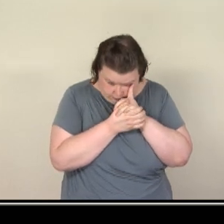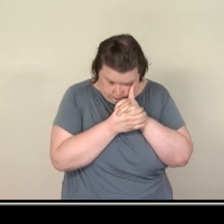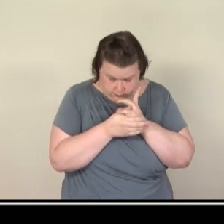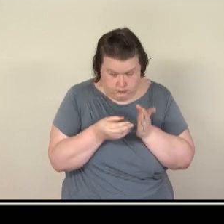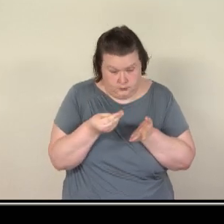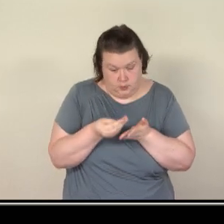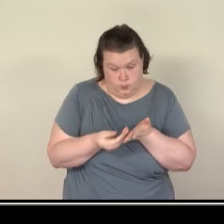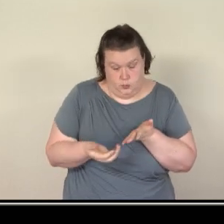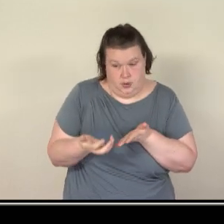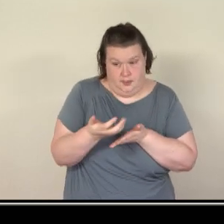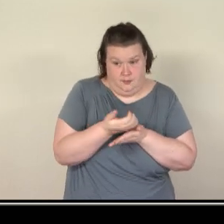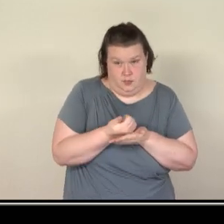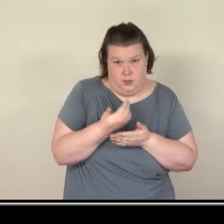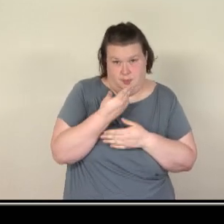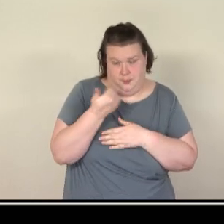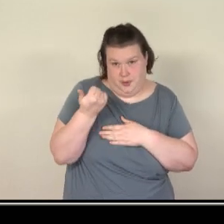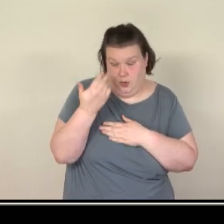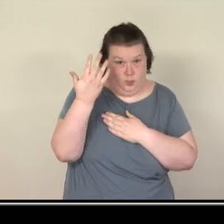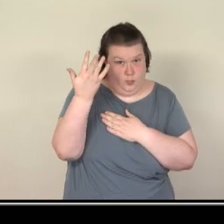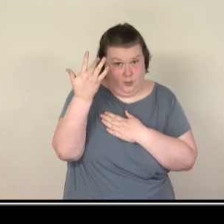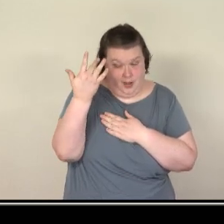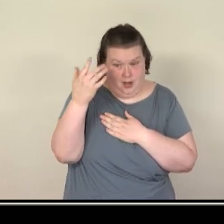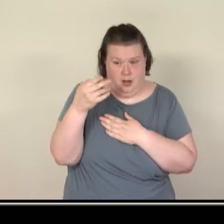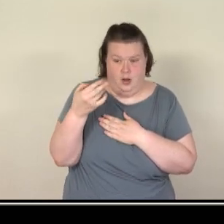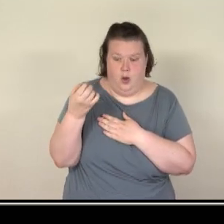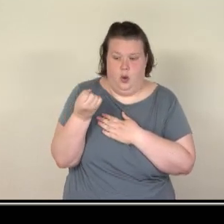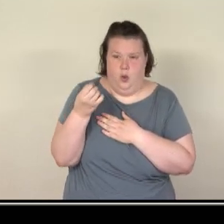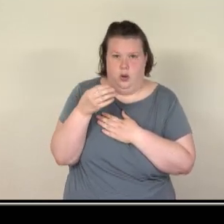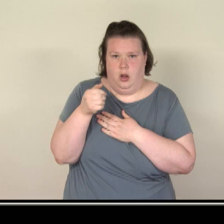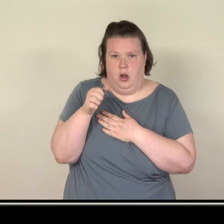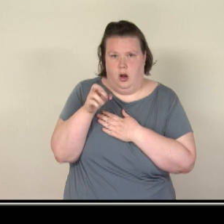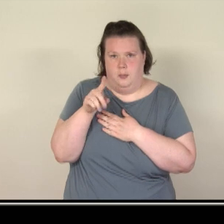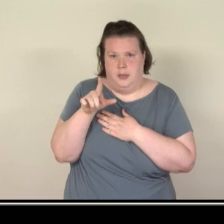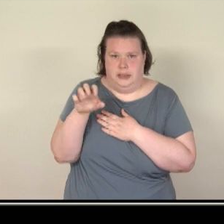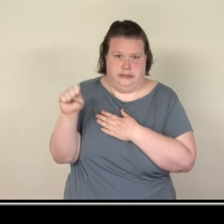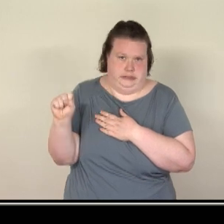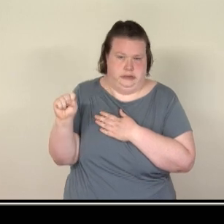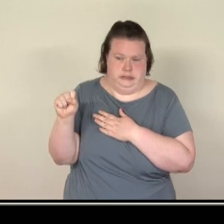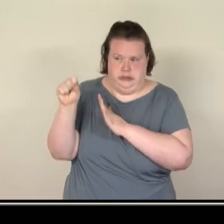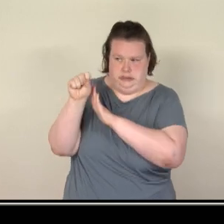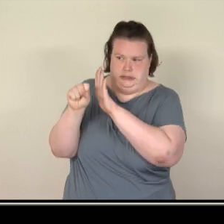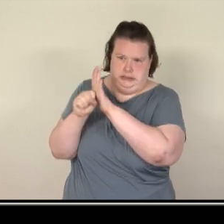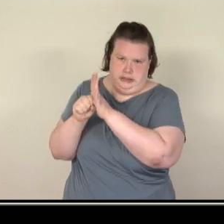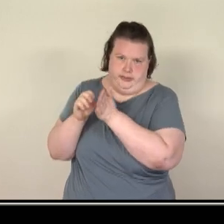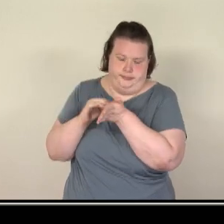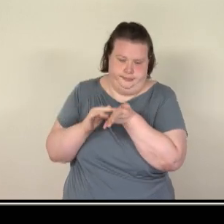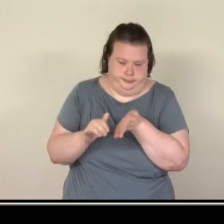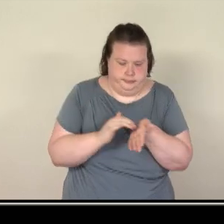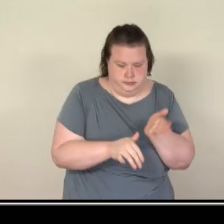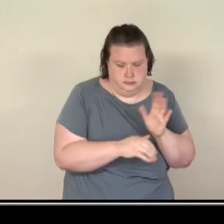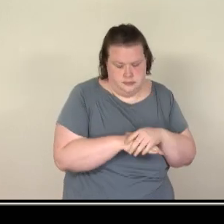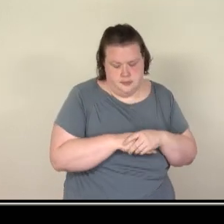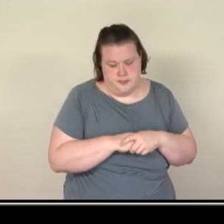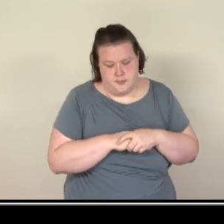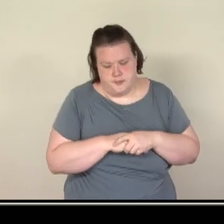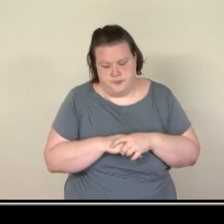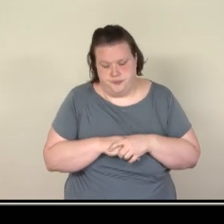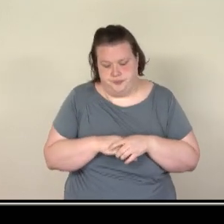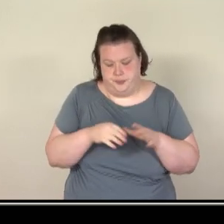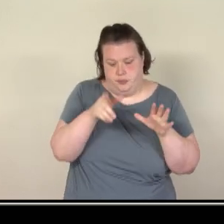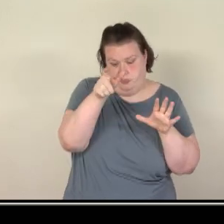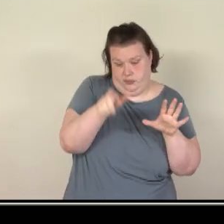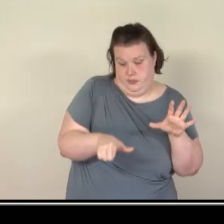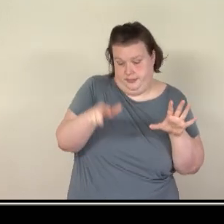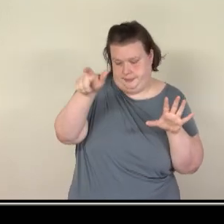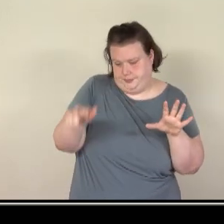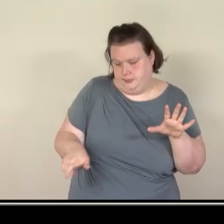kind of ended up better because of the hold harmless that the state gave us. Then in the next three columns, you'll